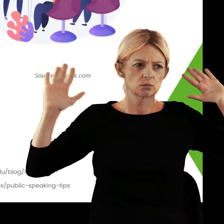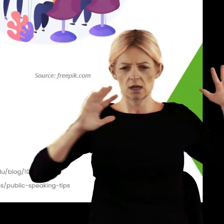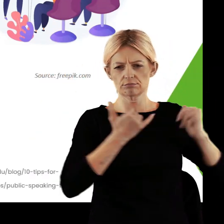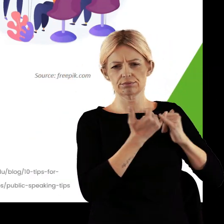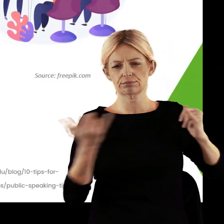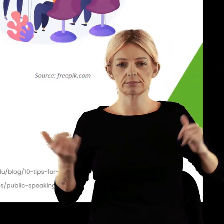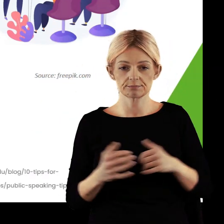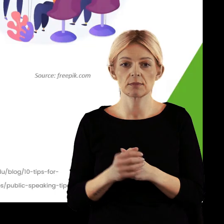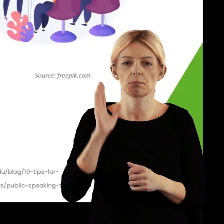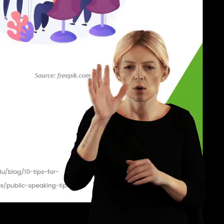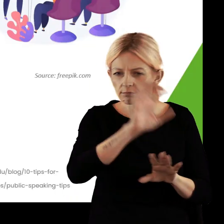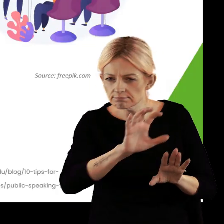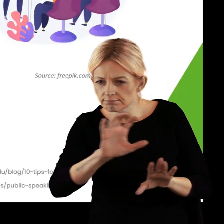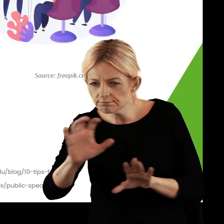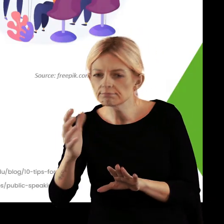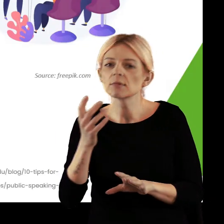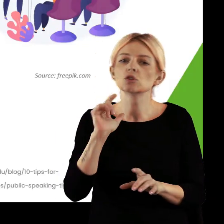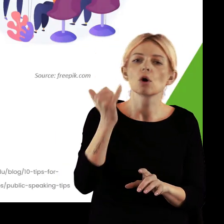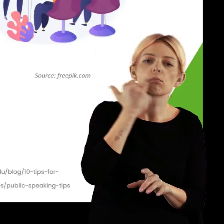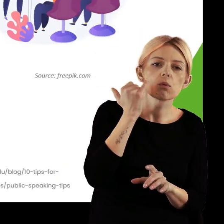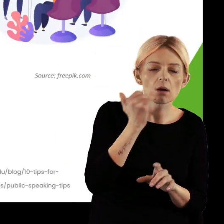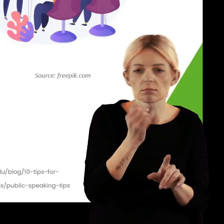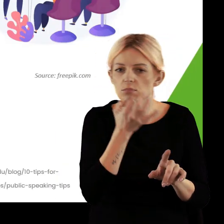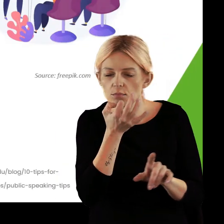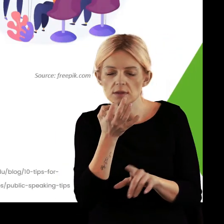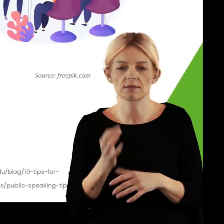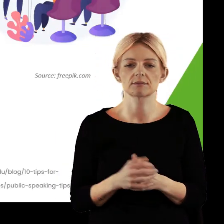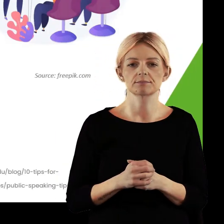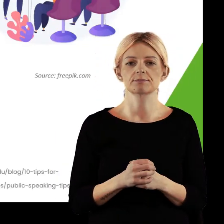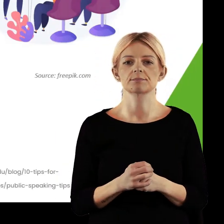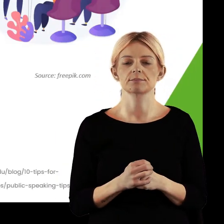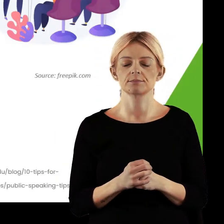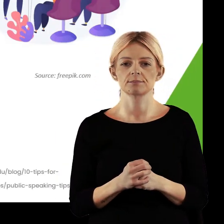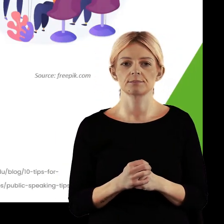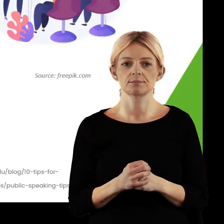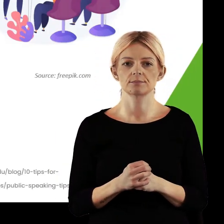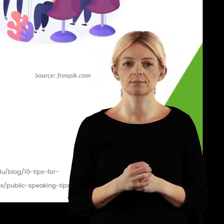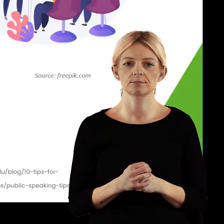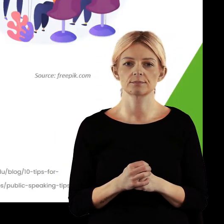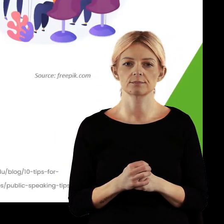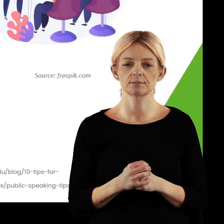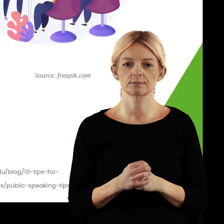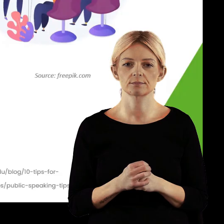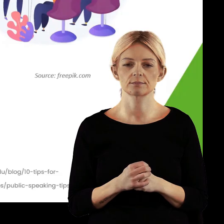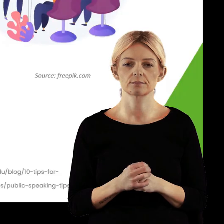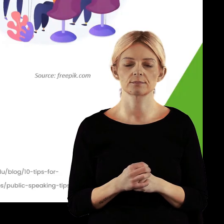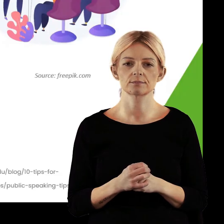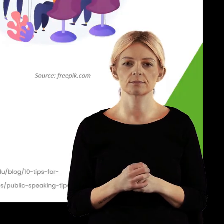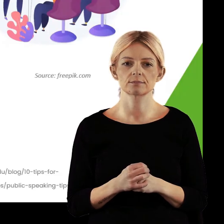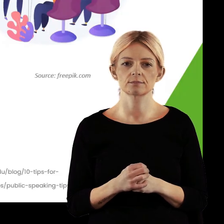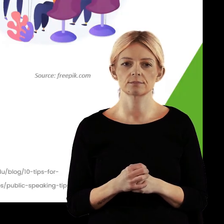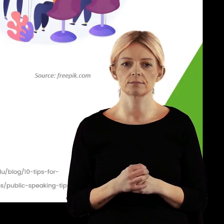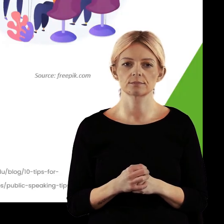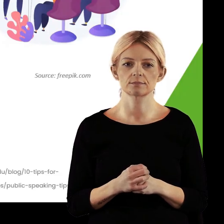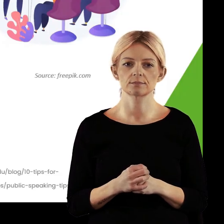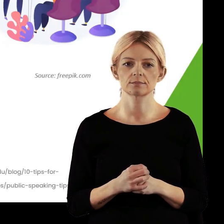room. At the beginning of the presentation, please do not forget to introduce yourself, the topic of the